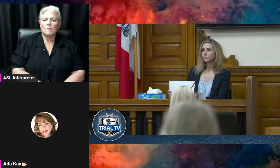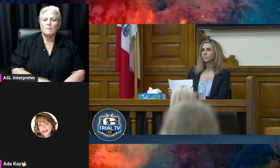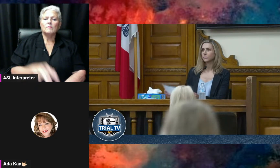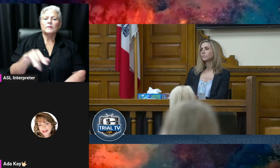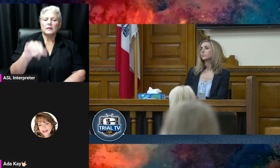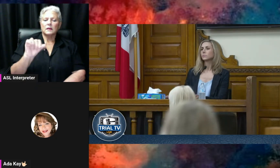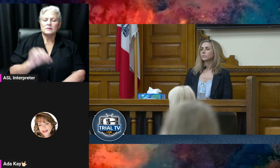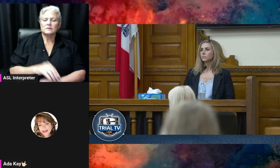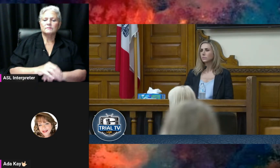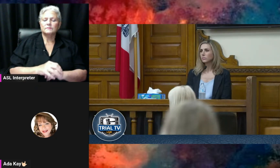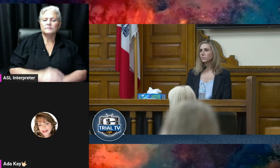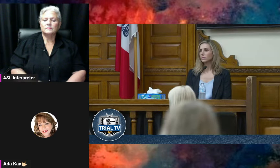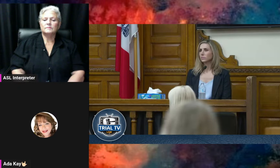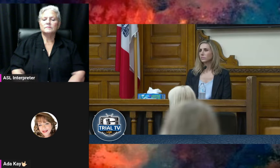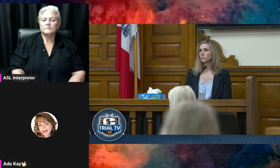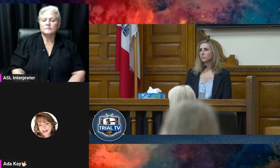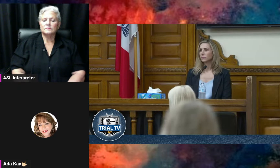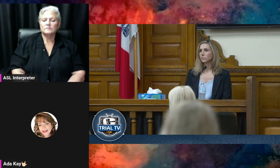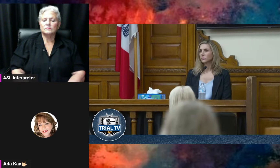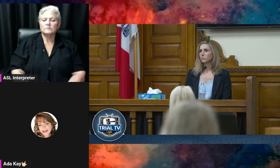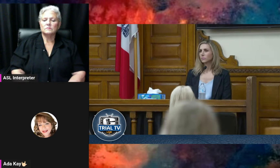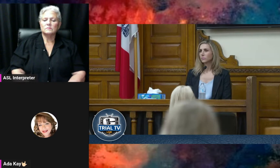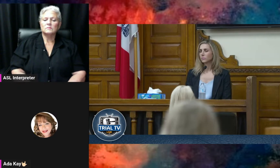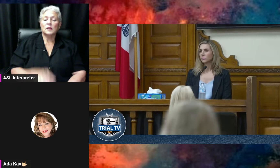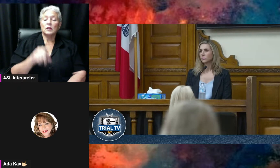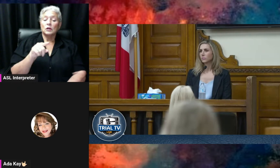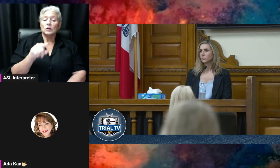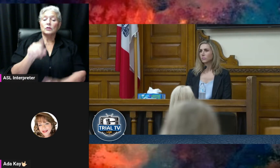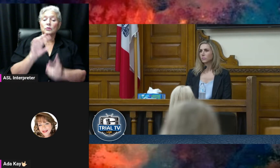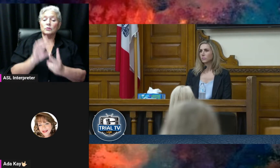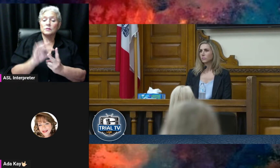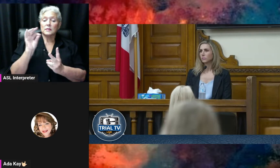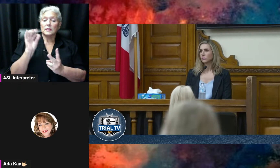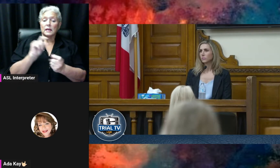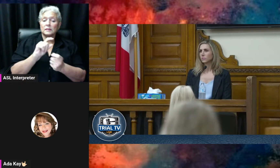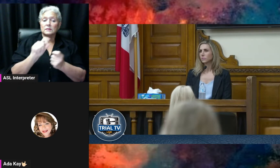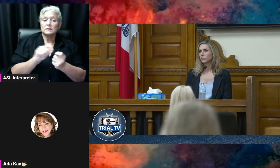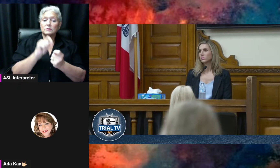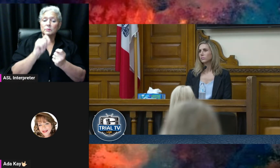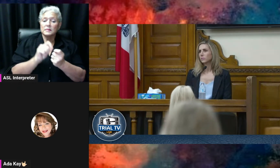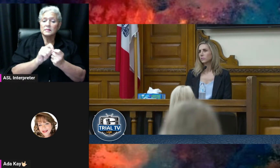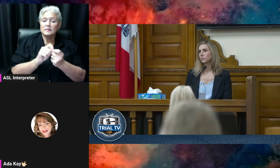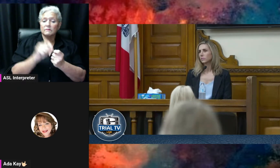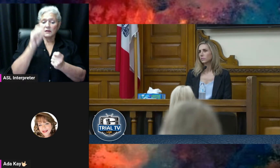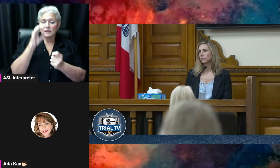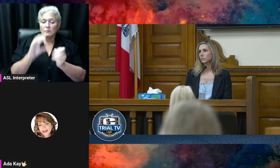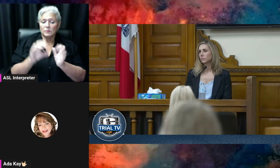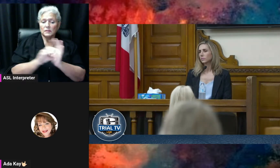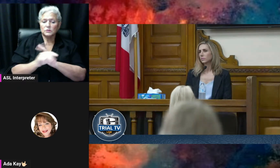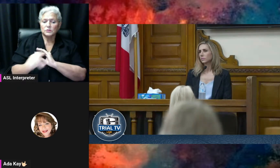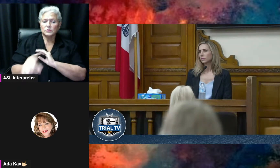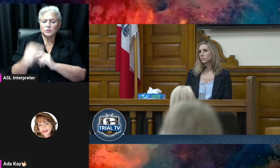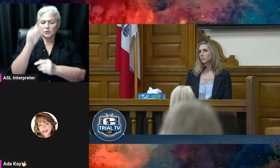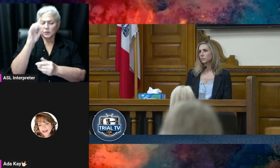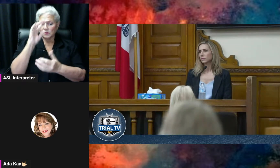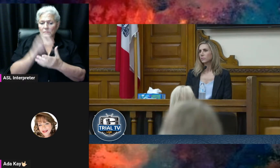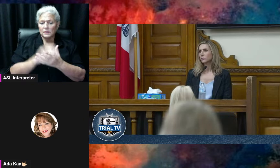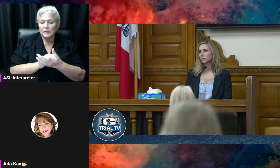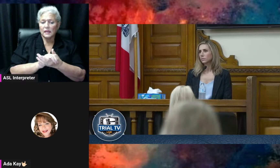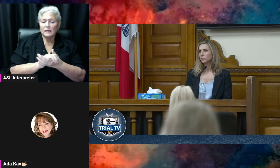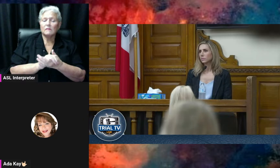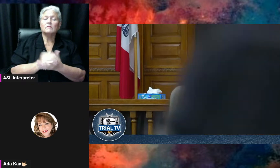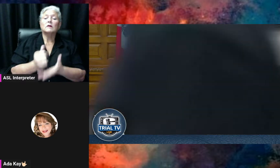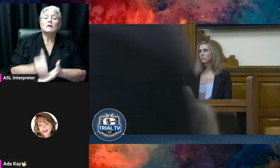Yes. Did you select certain photos that you believe would be